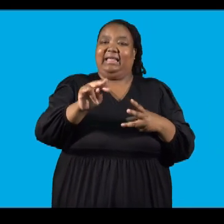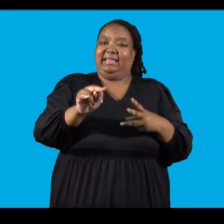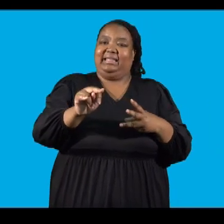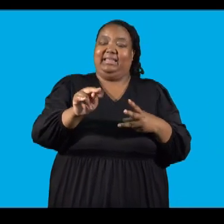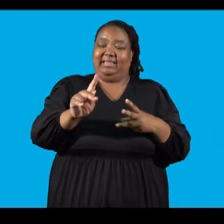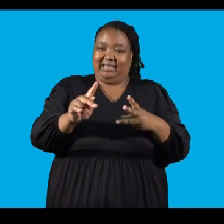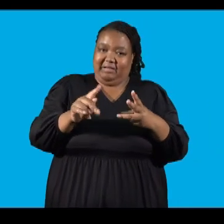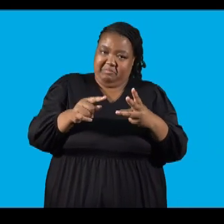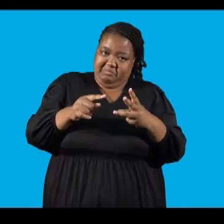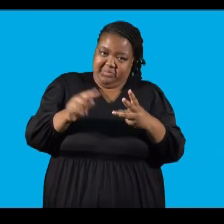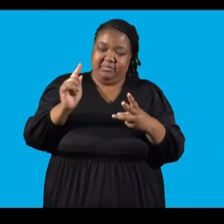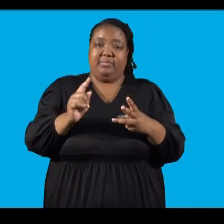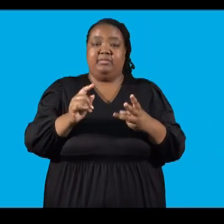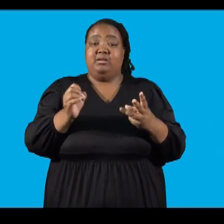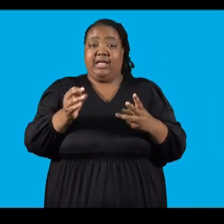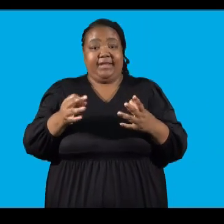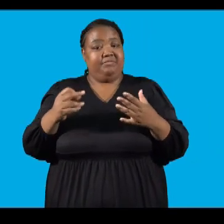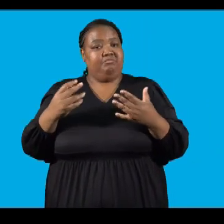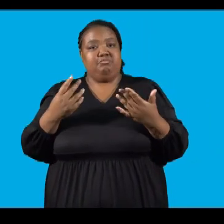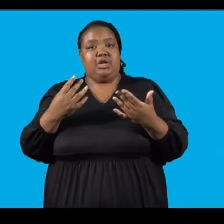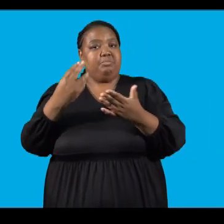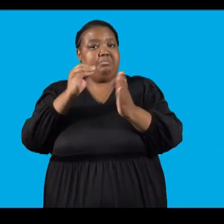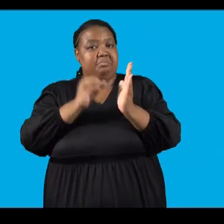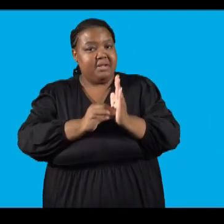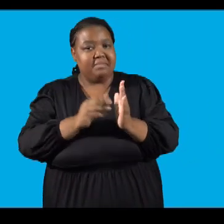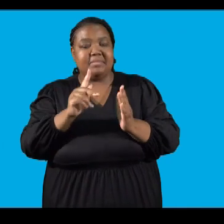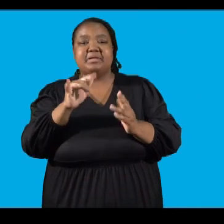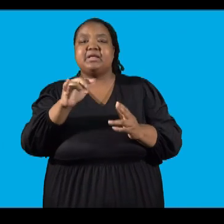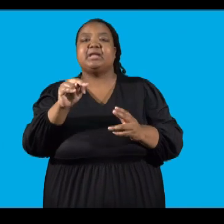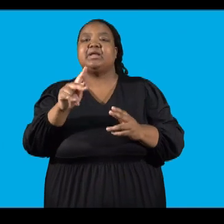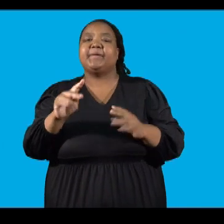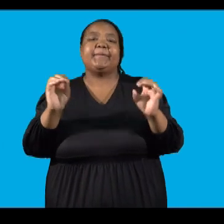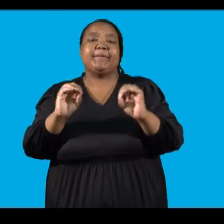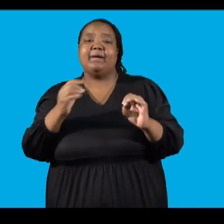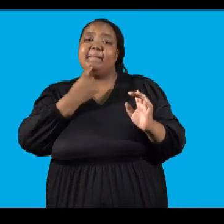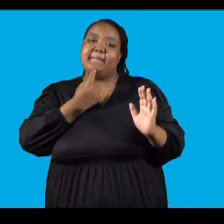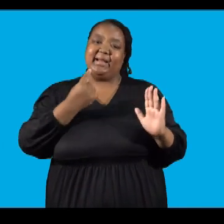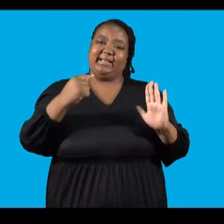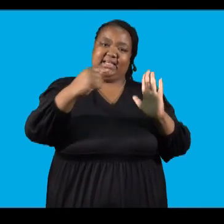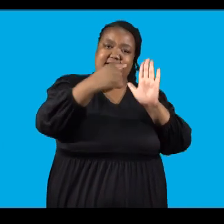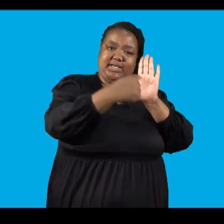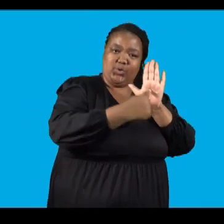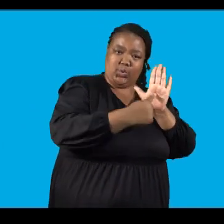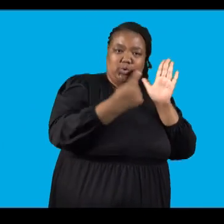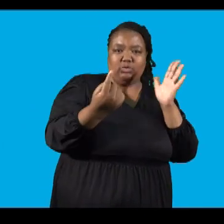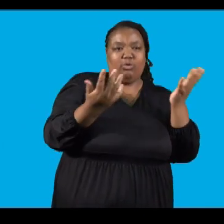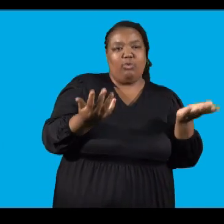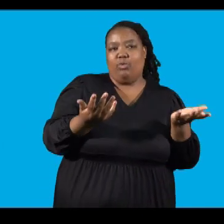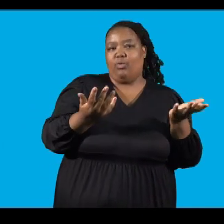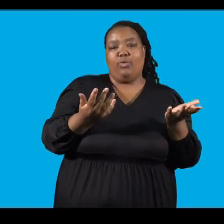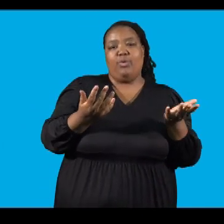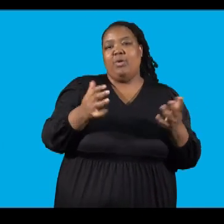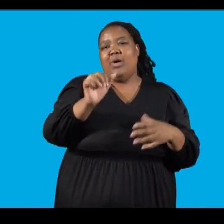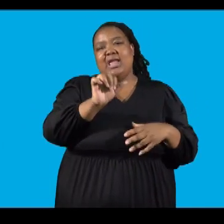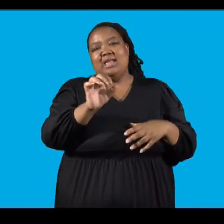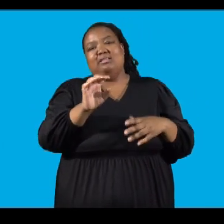the king. Even if you don't write the word king, but you can indicate either by means of a dot or by means